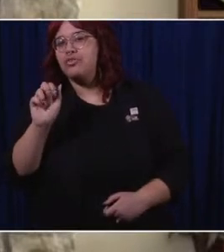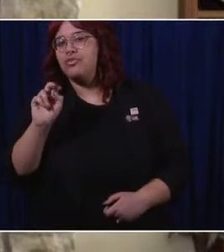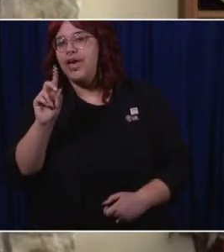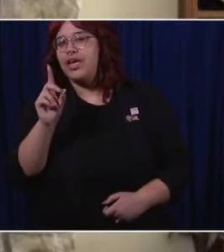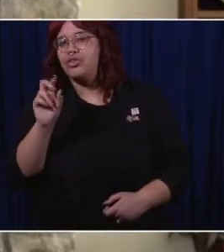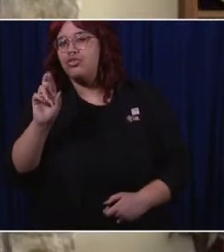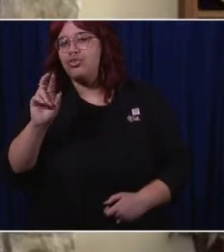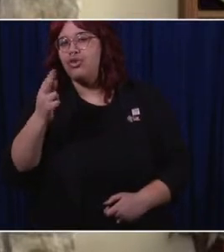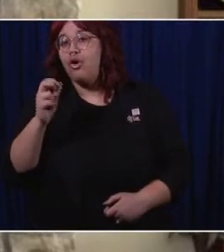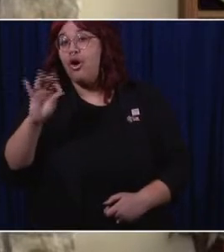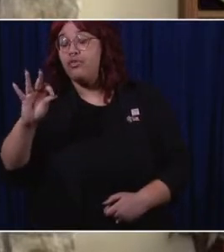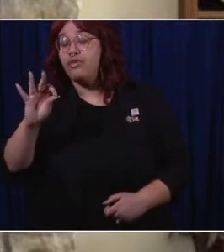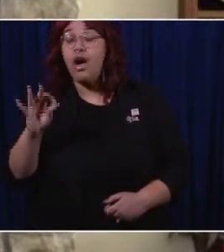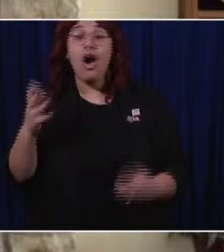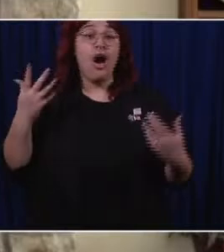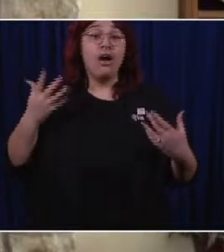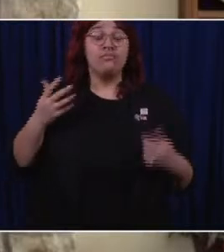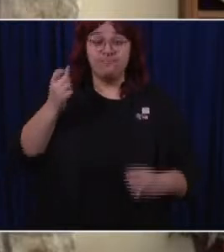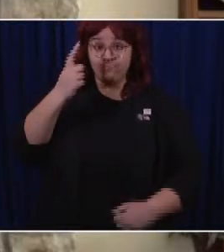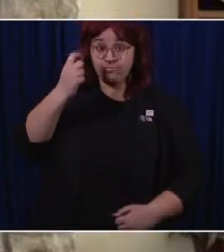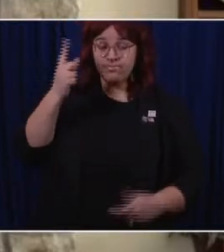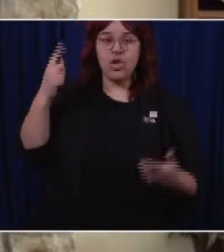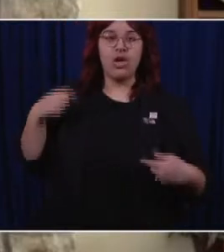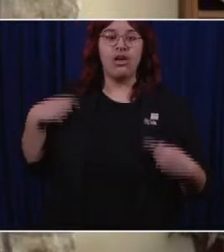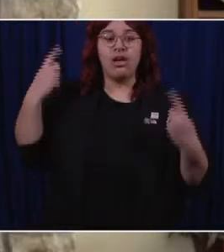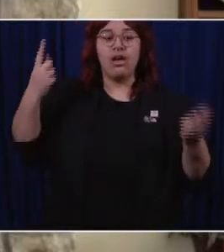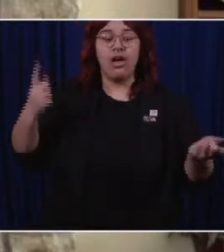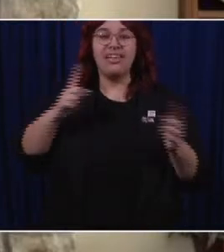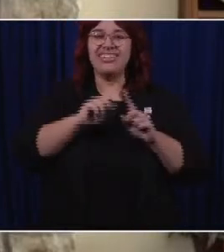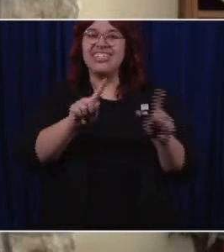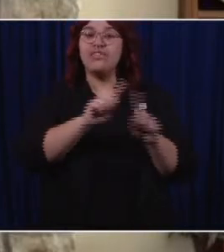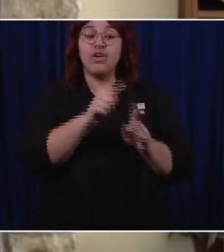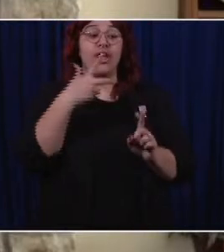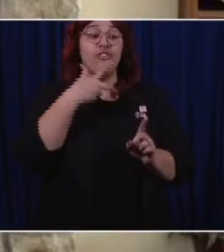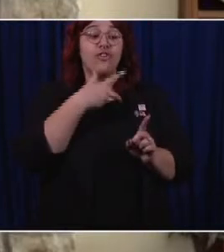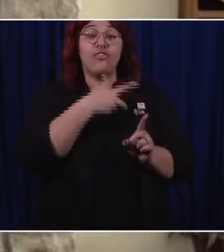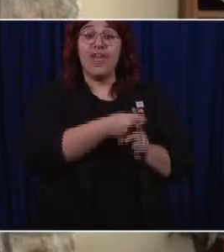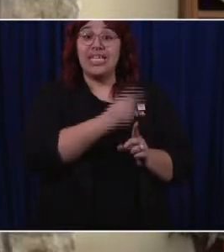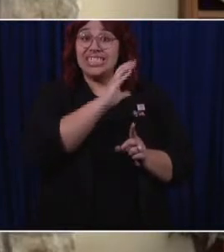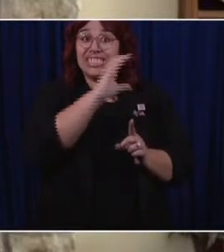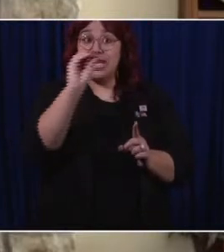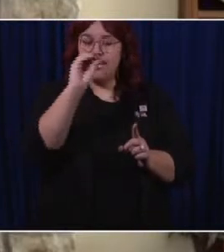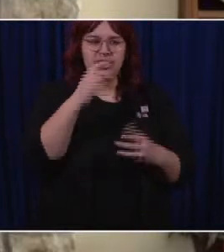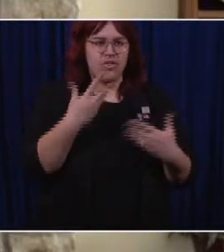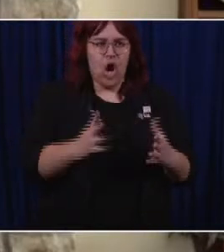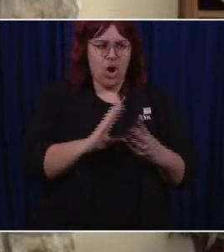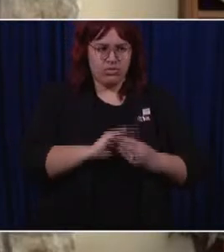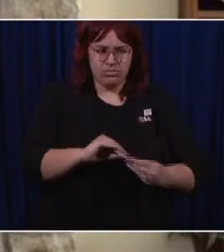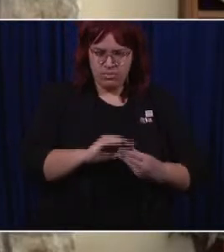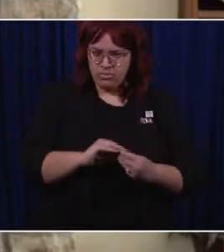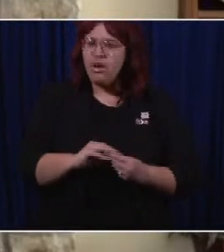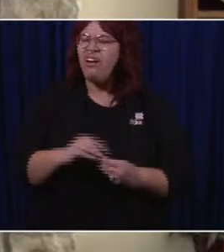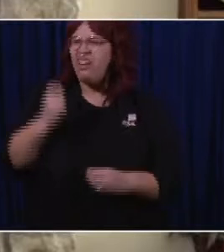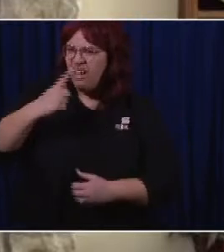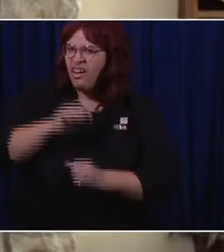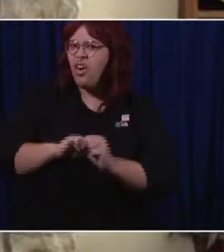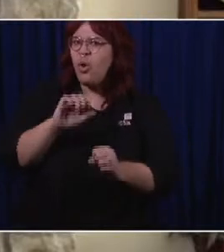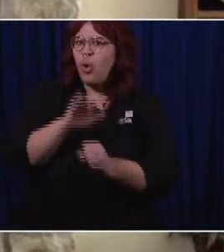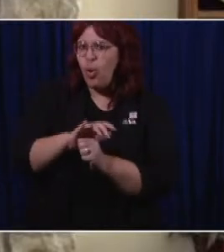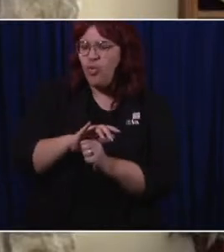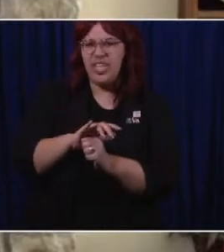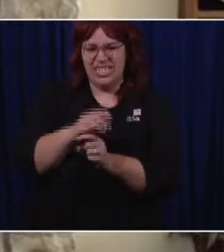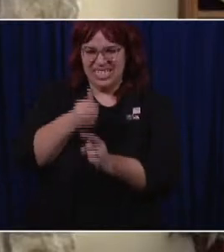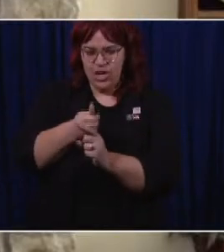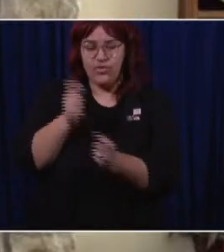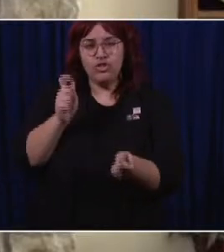that they will be able to better target some of these variant strains that you were talking about. How would the release of these vaccines